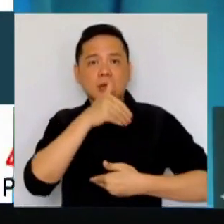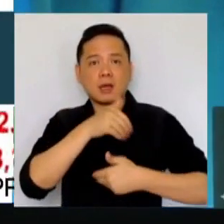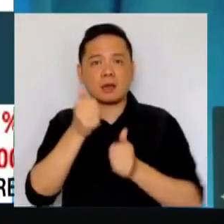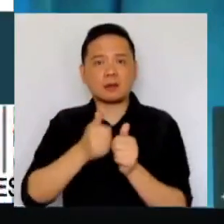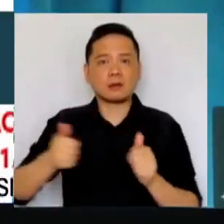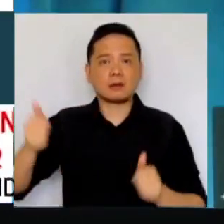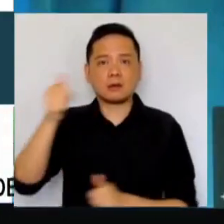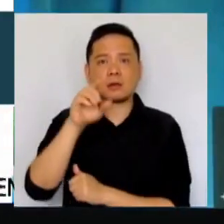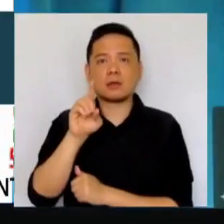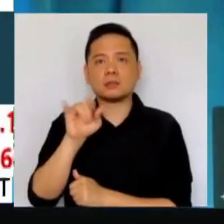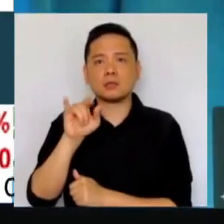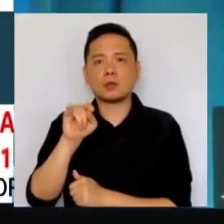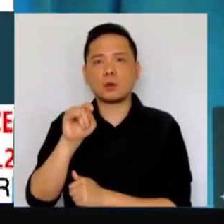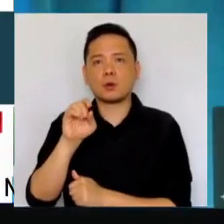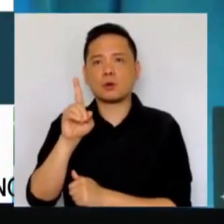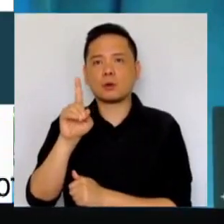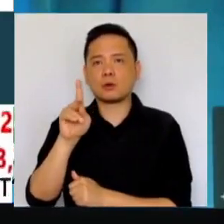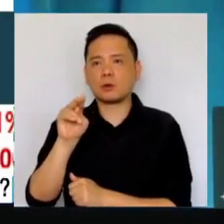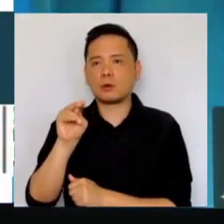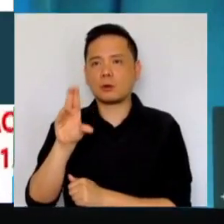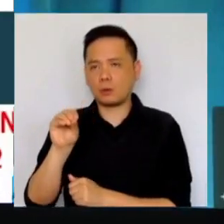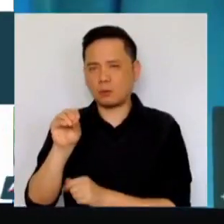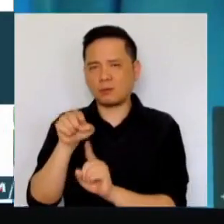our accommodative monetary policy